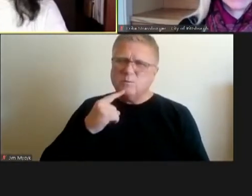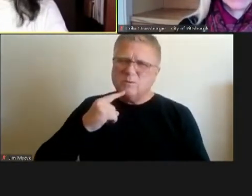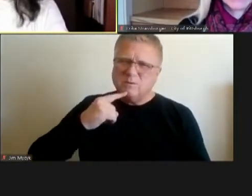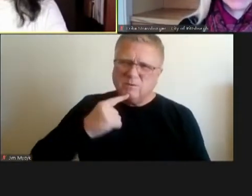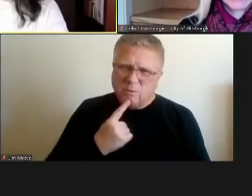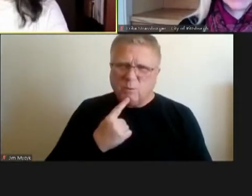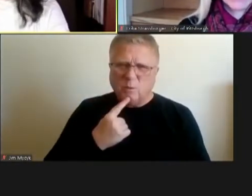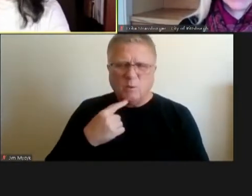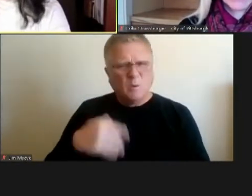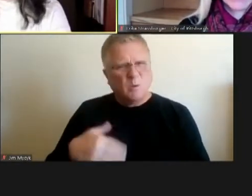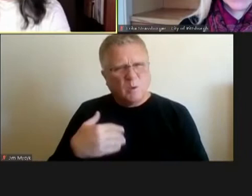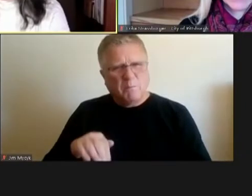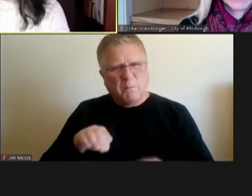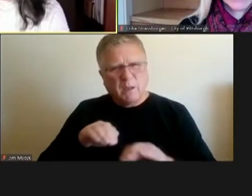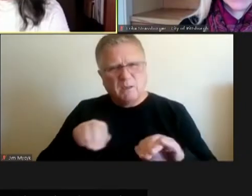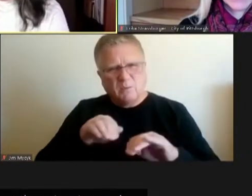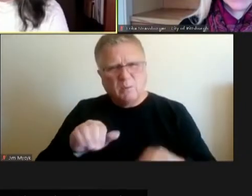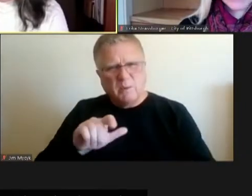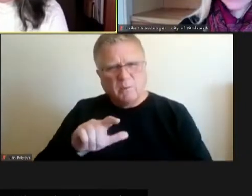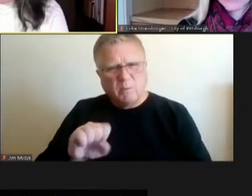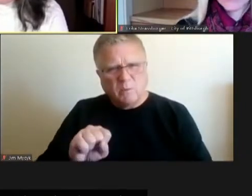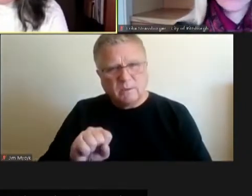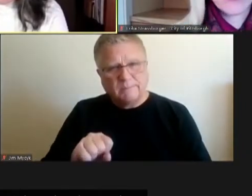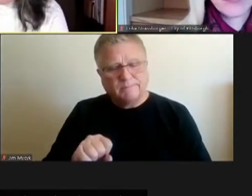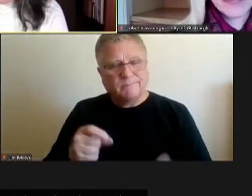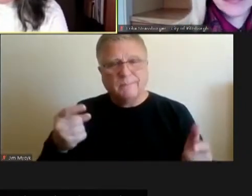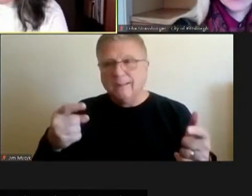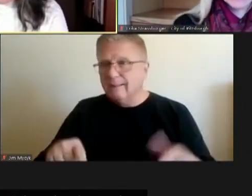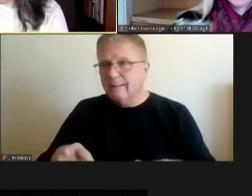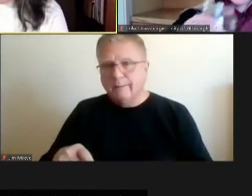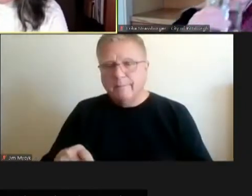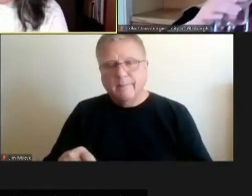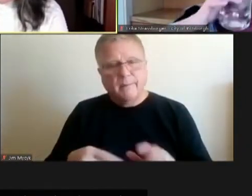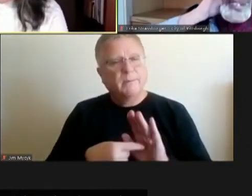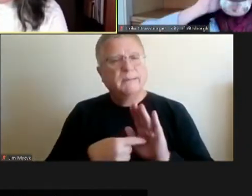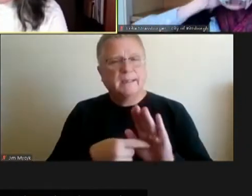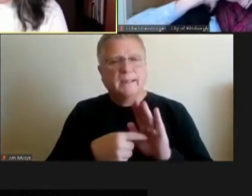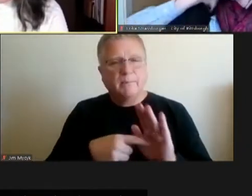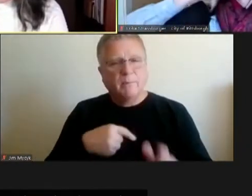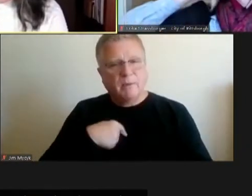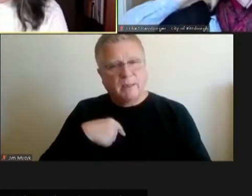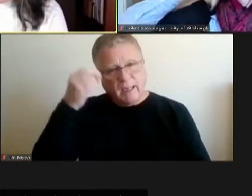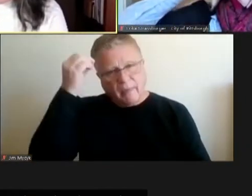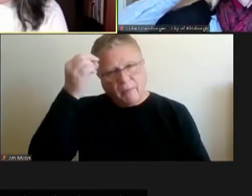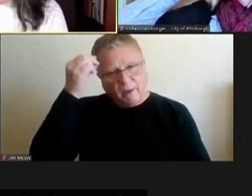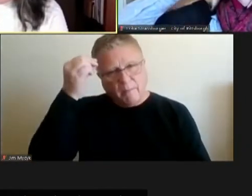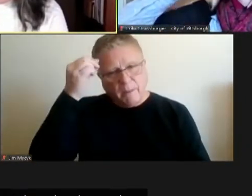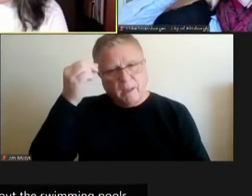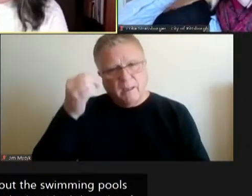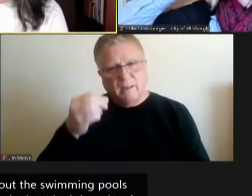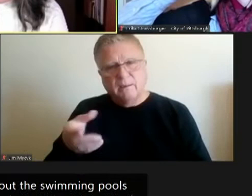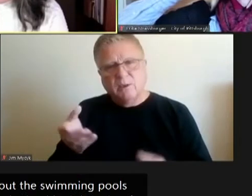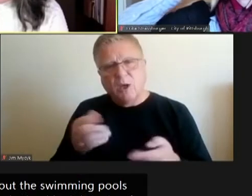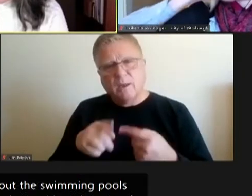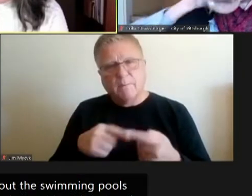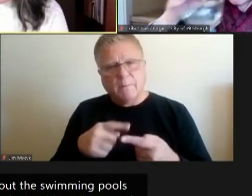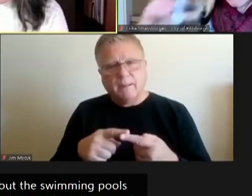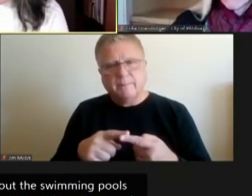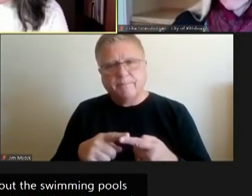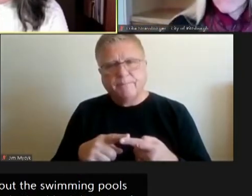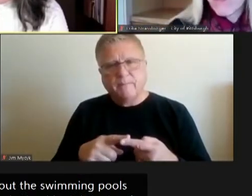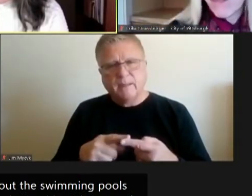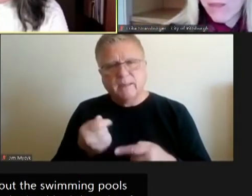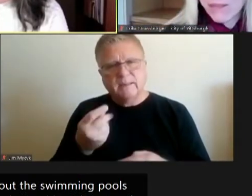the swimming pools. And ironically, it was the example that I had thought of to talk about several